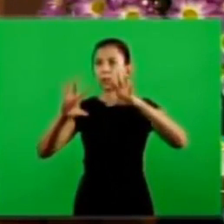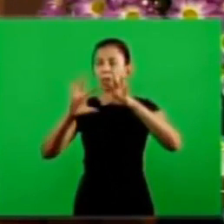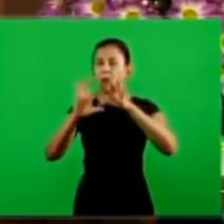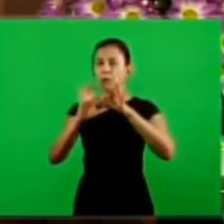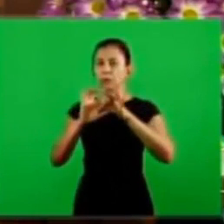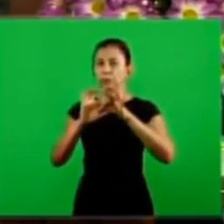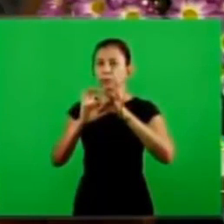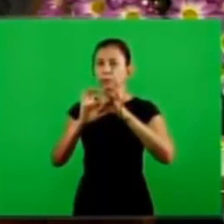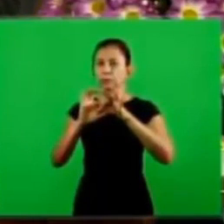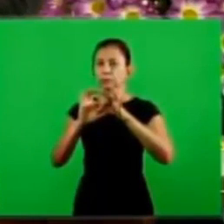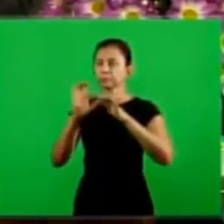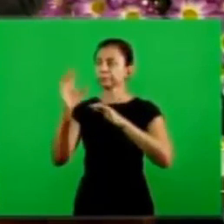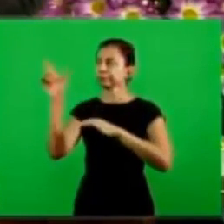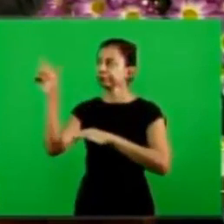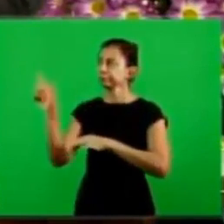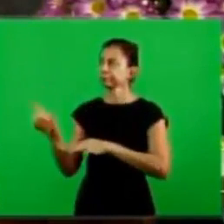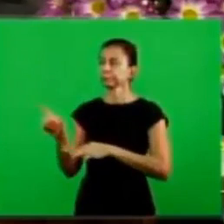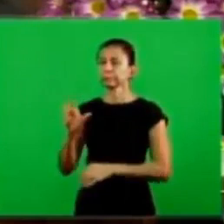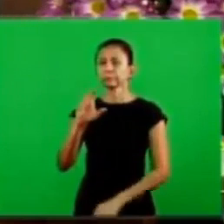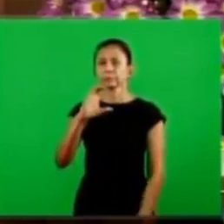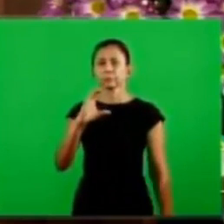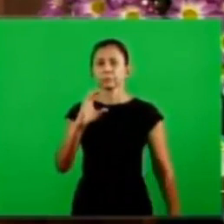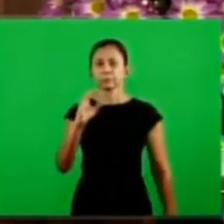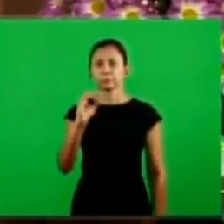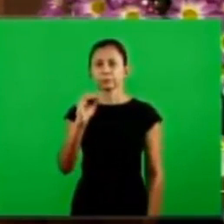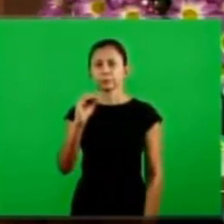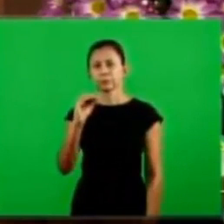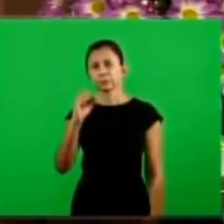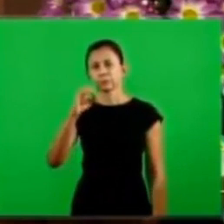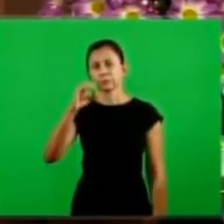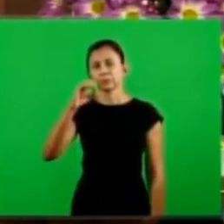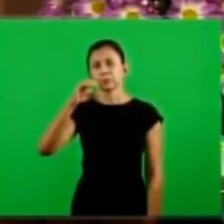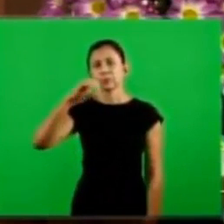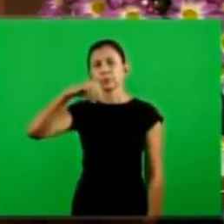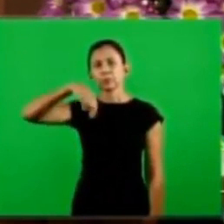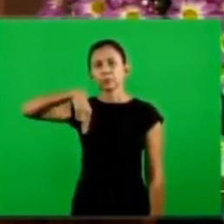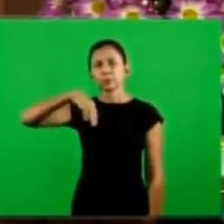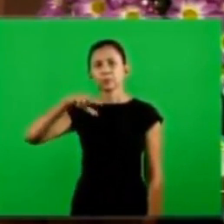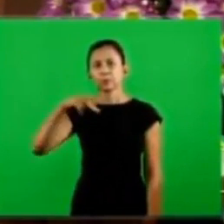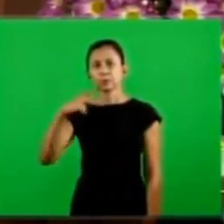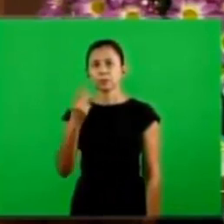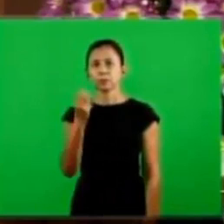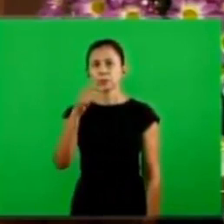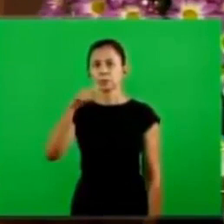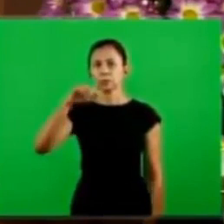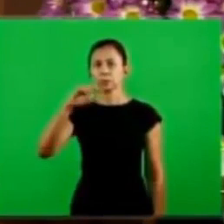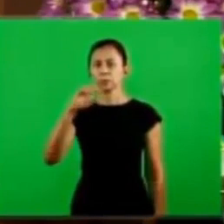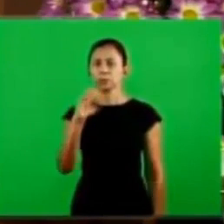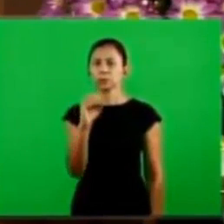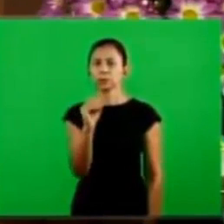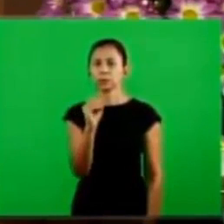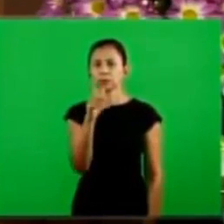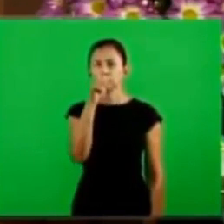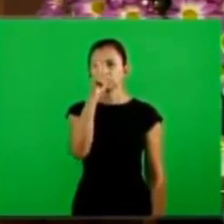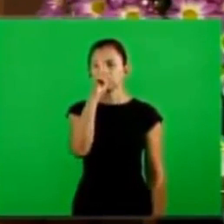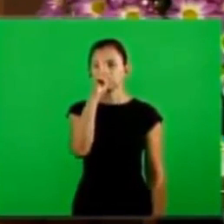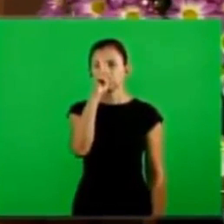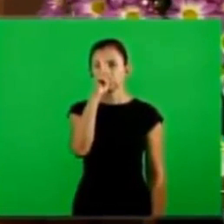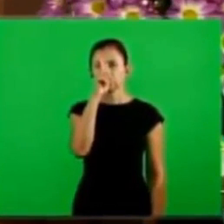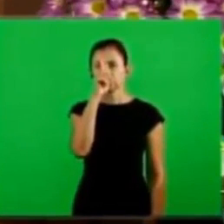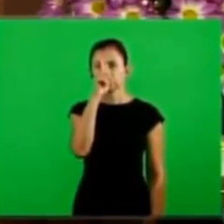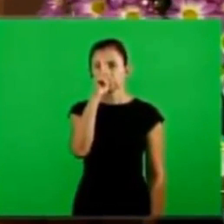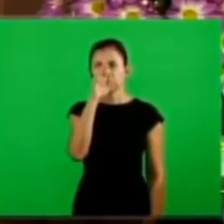What does fellowship mean for the church? The word fellowship, from the Greek root,